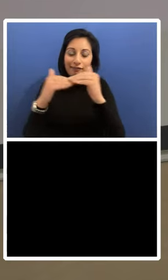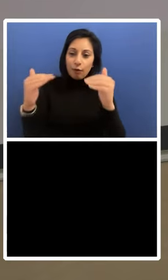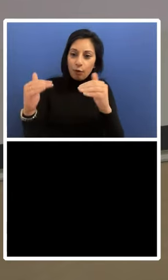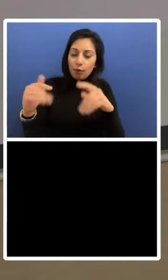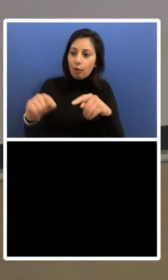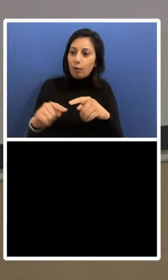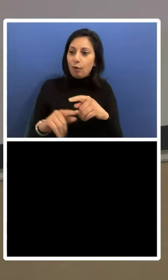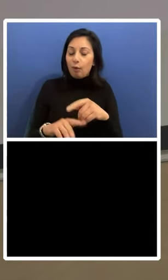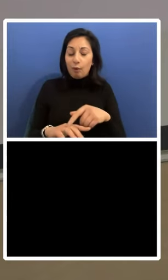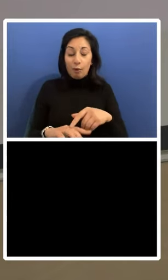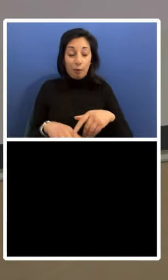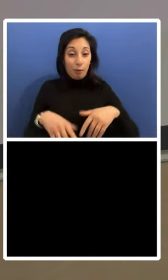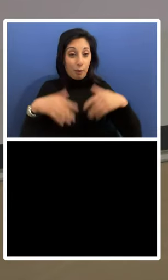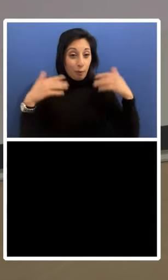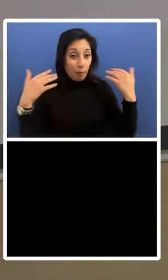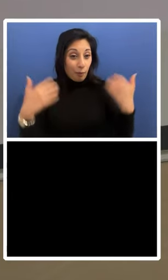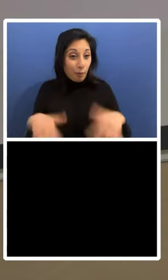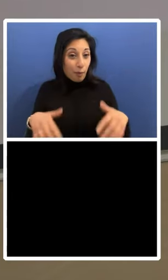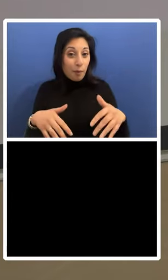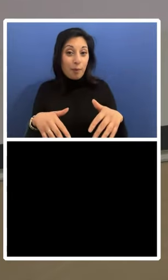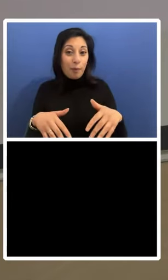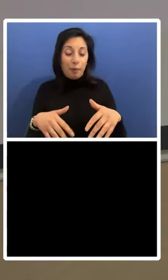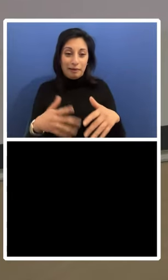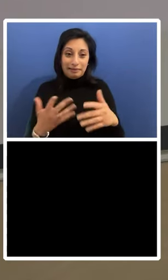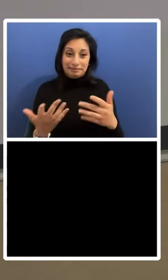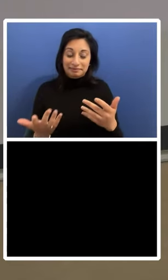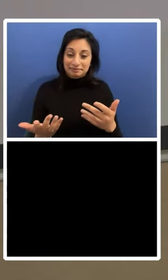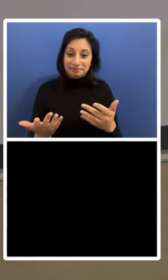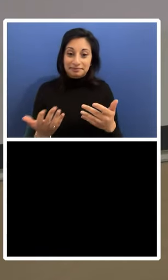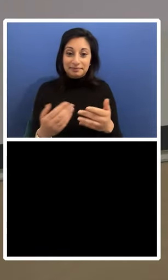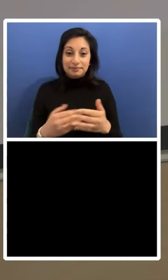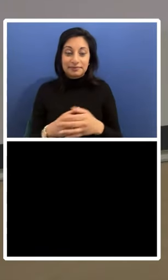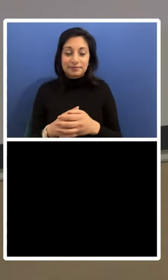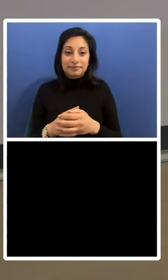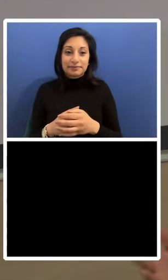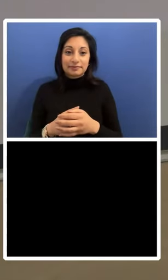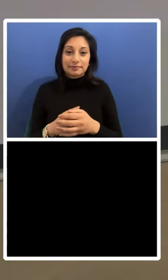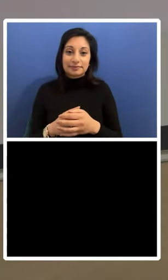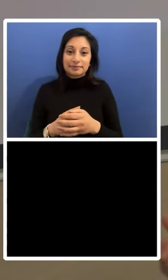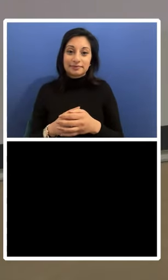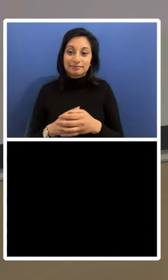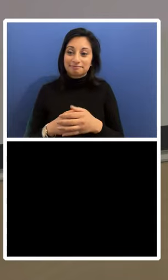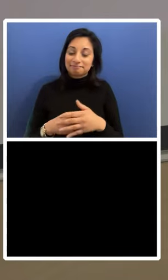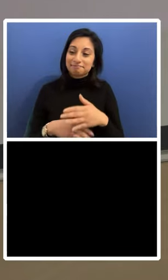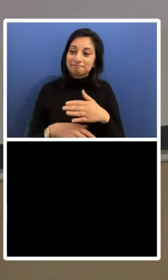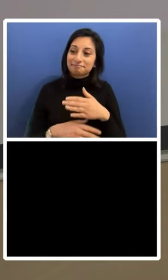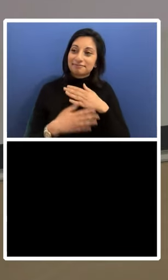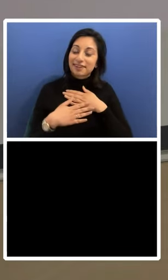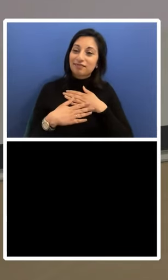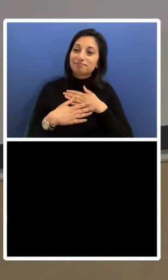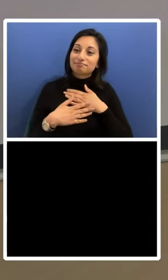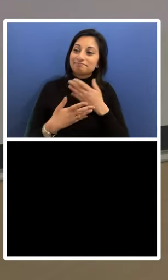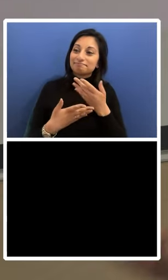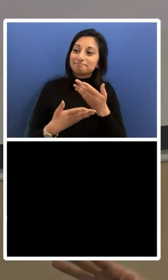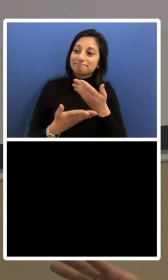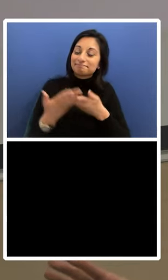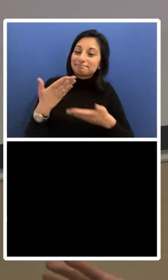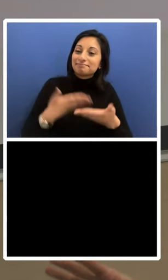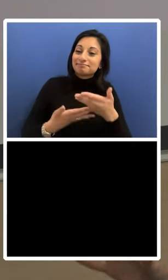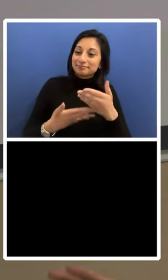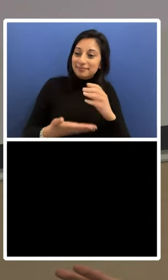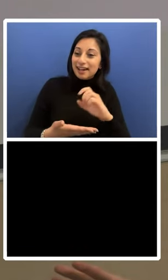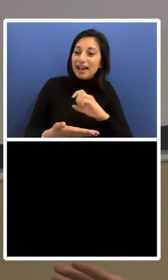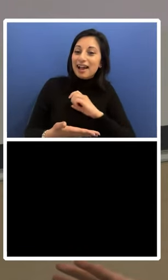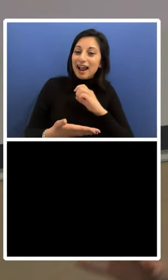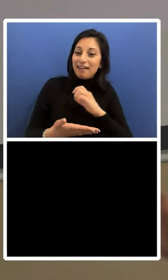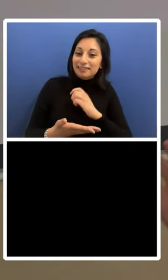or seem like complete idiots. Yeah. I'd love for you to talk just a bit about those characters. And for me personally, please tell us more